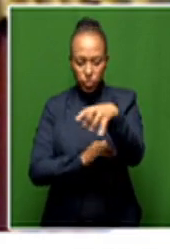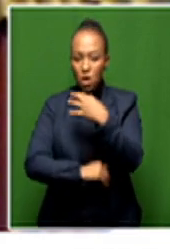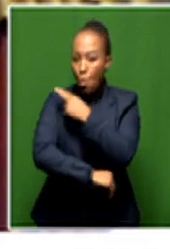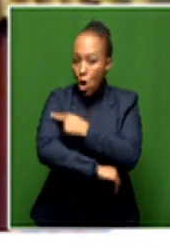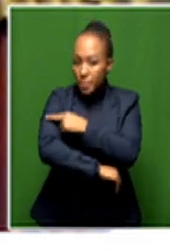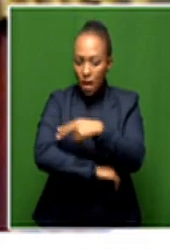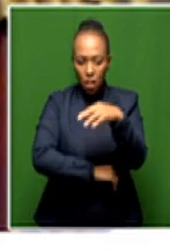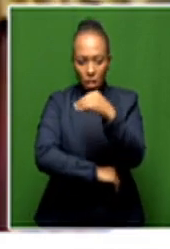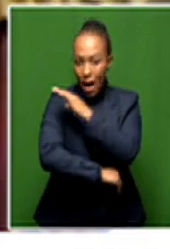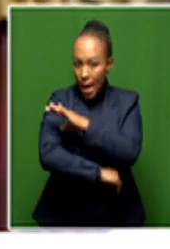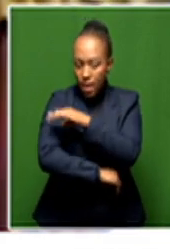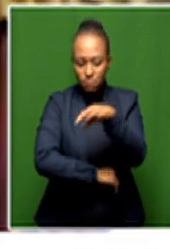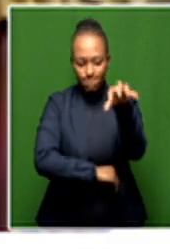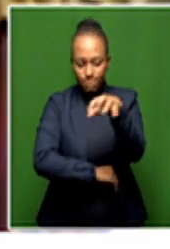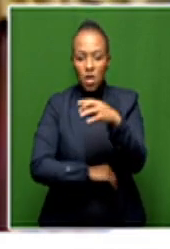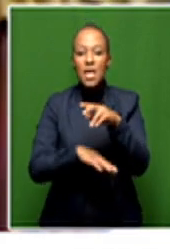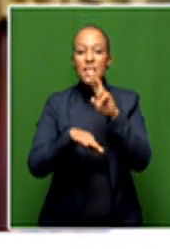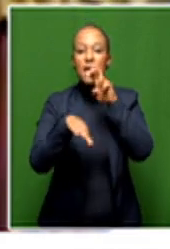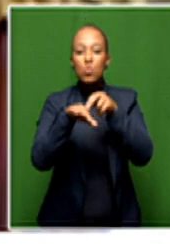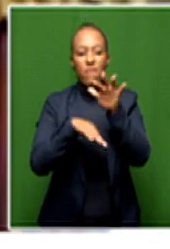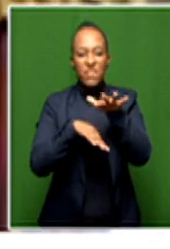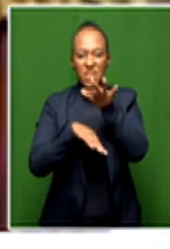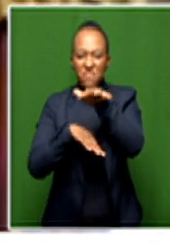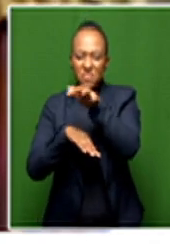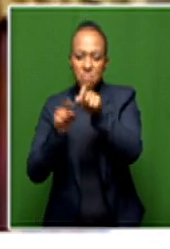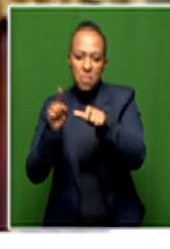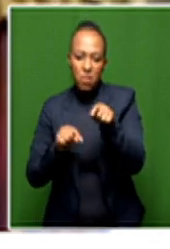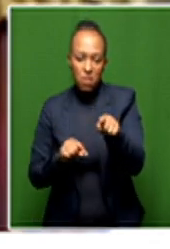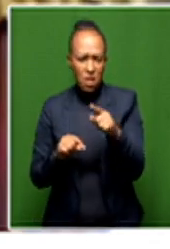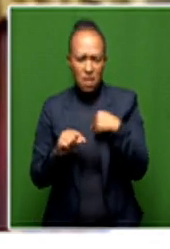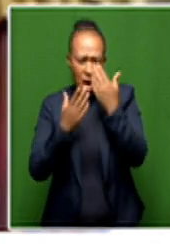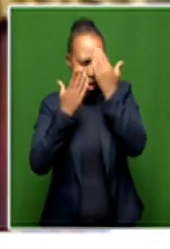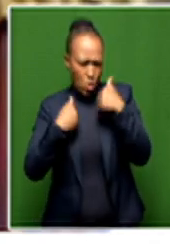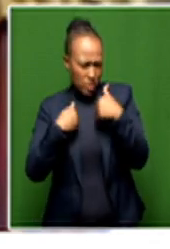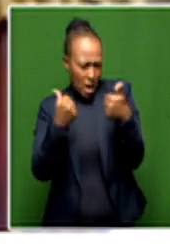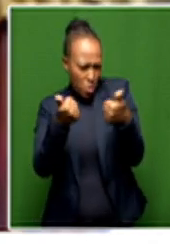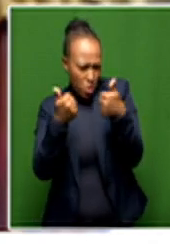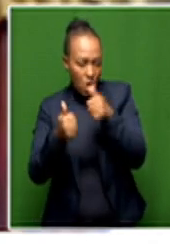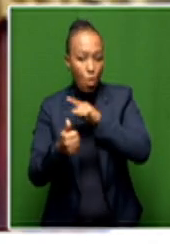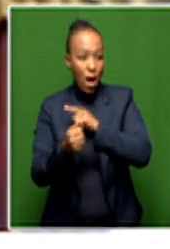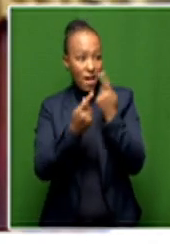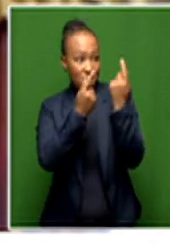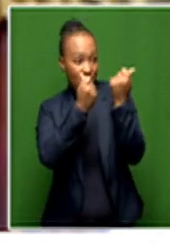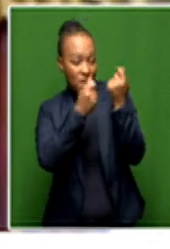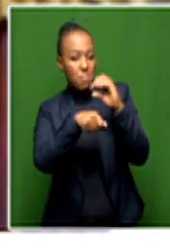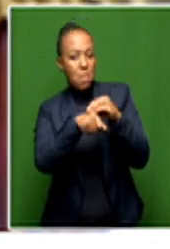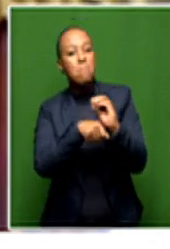to be trained for this. Yeah, all right. I'm not sure whether that started because I know there's a financial problem